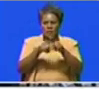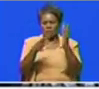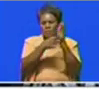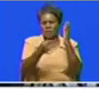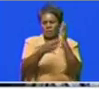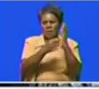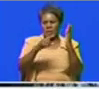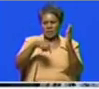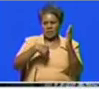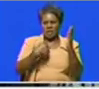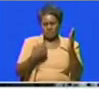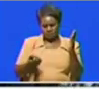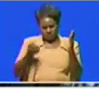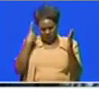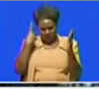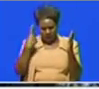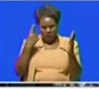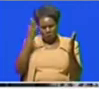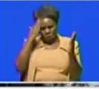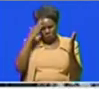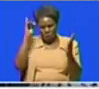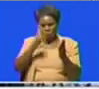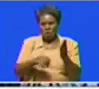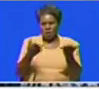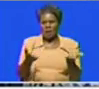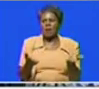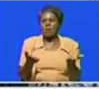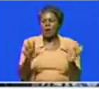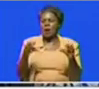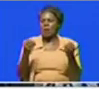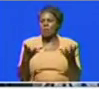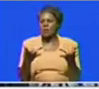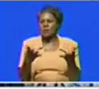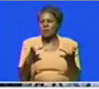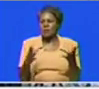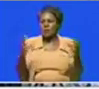I have read now and understood what it is. It is now supposed to be band C.